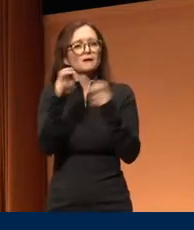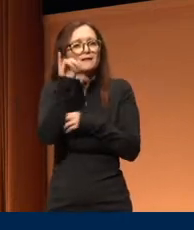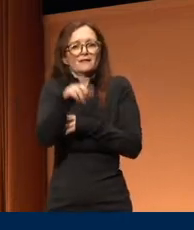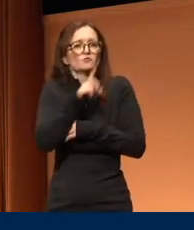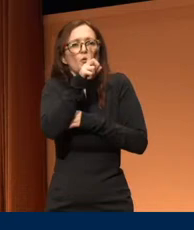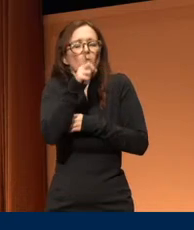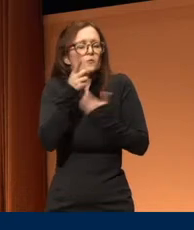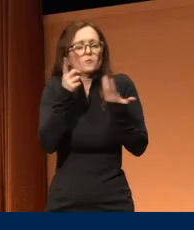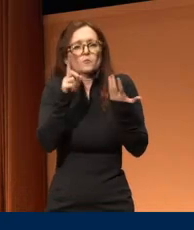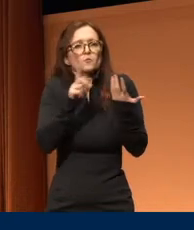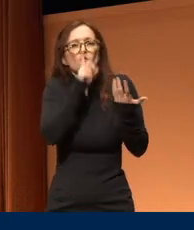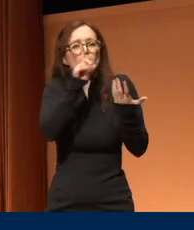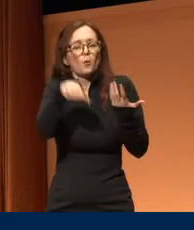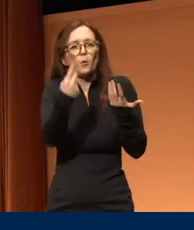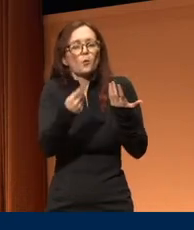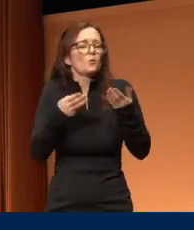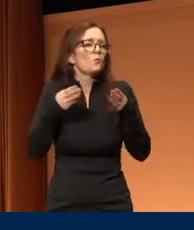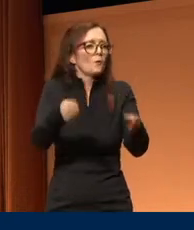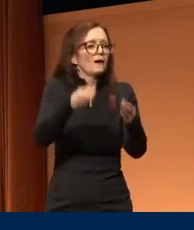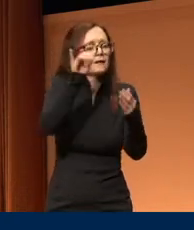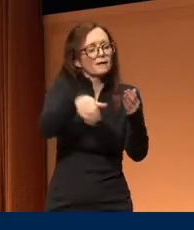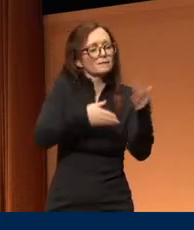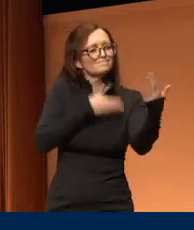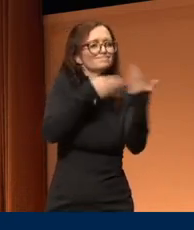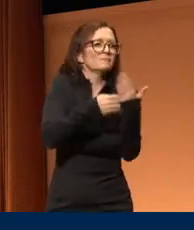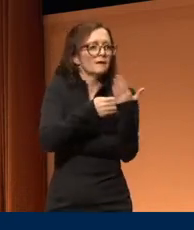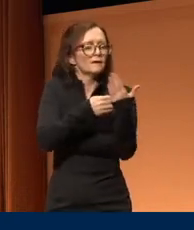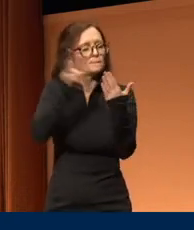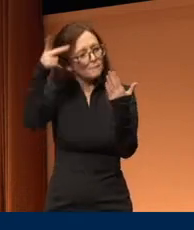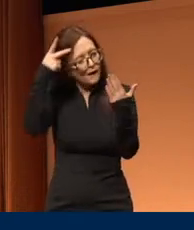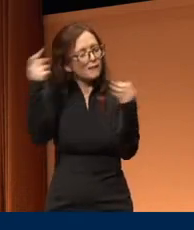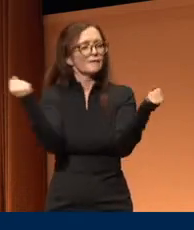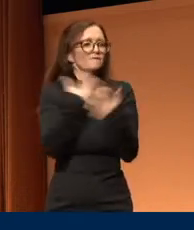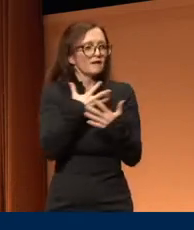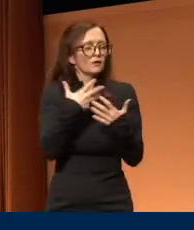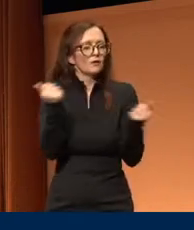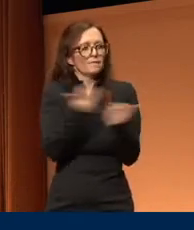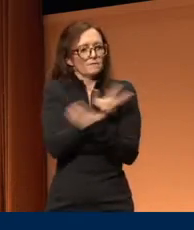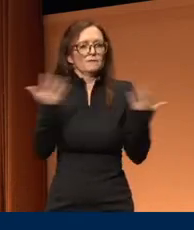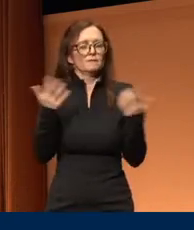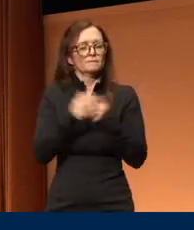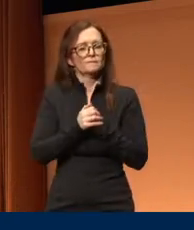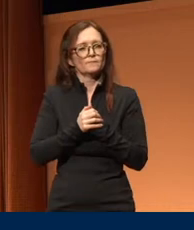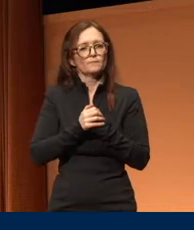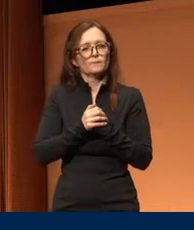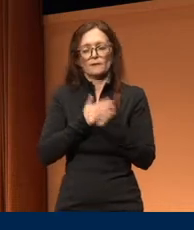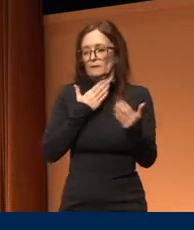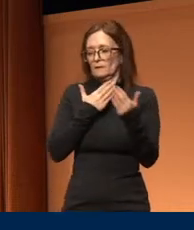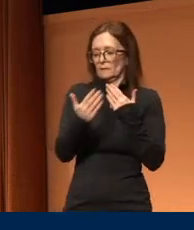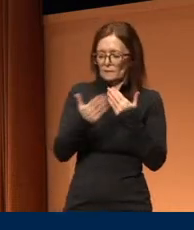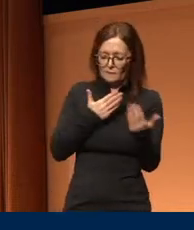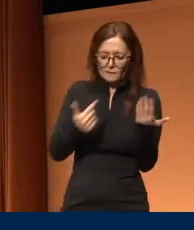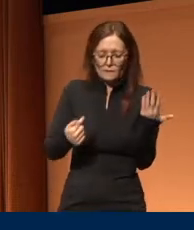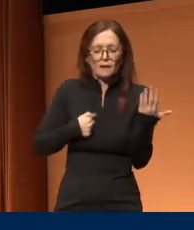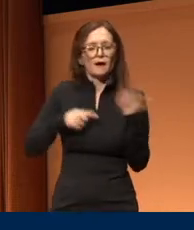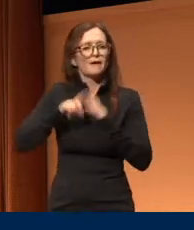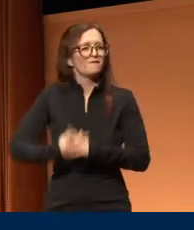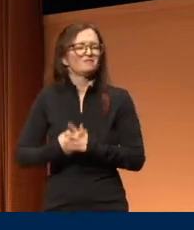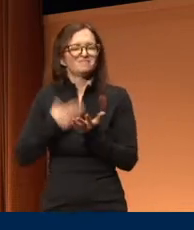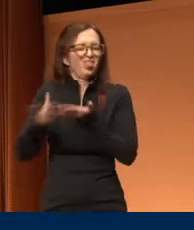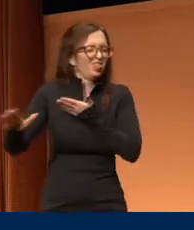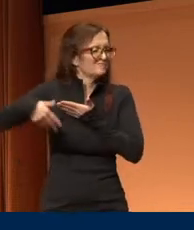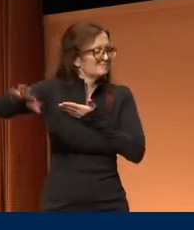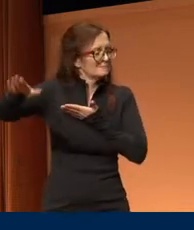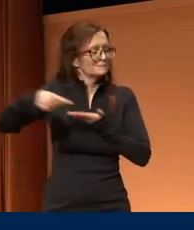viable alternative to the politics of fear and hatred offered, according to her, by Donald Trump. Even though I had initially dismissed